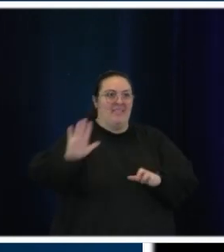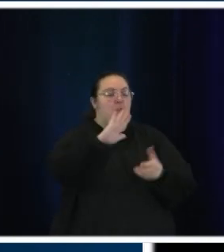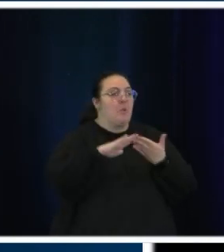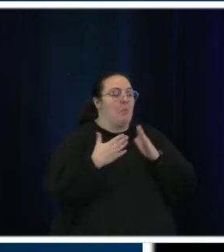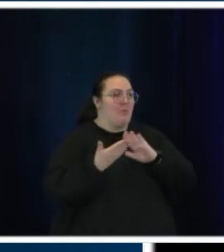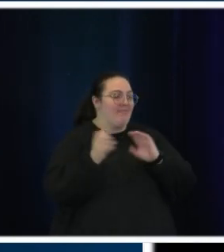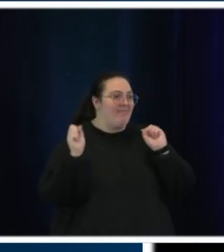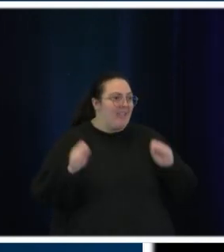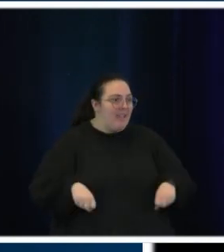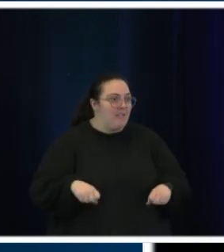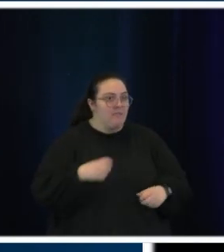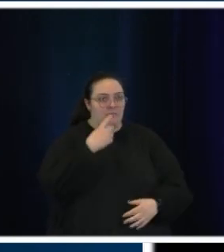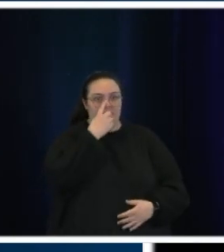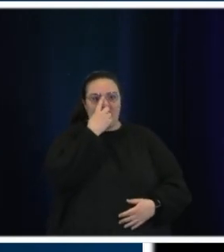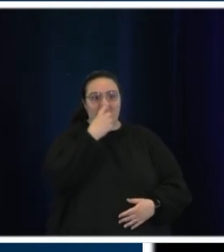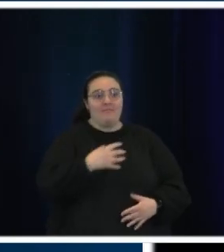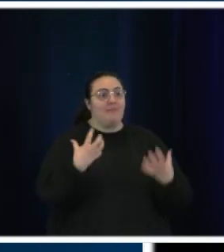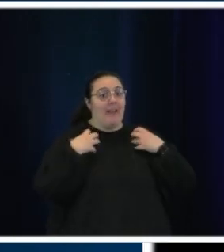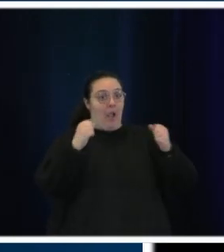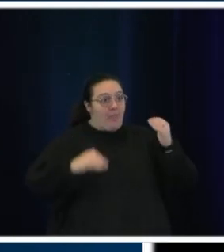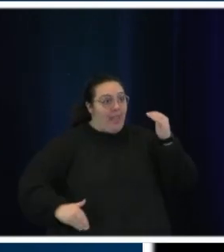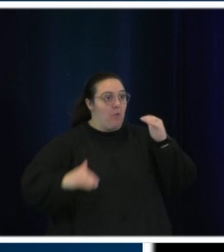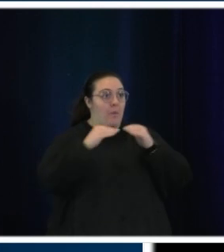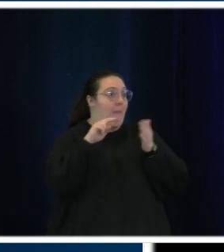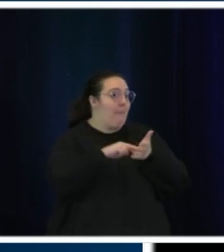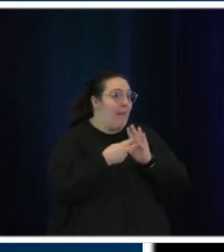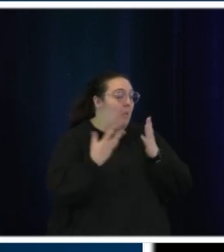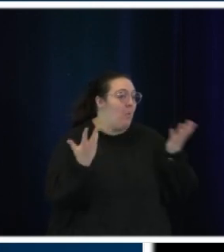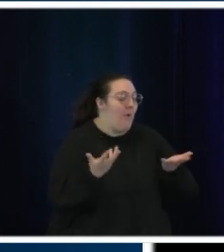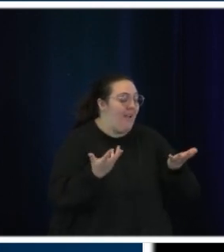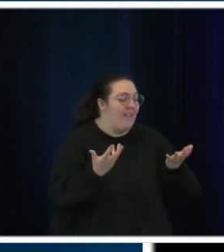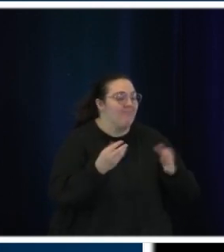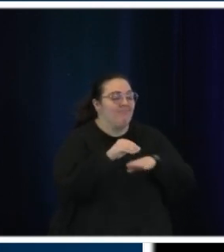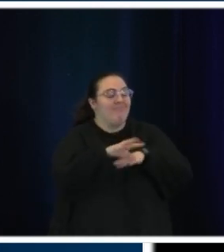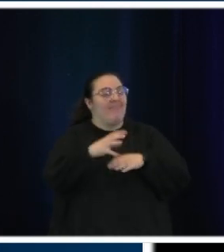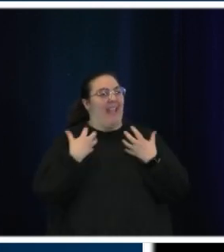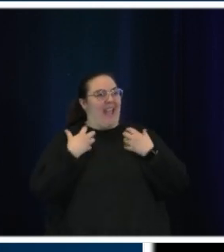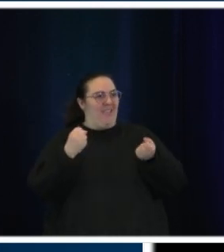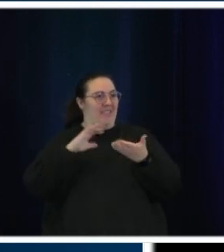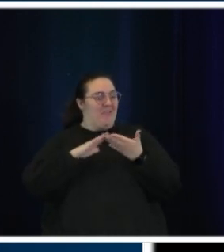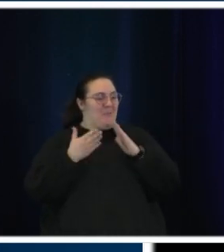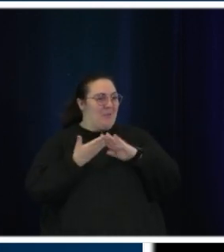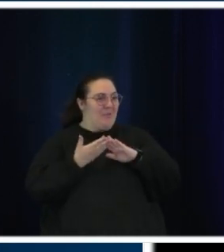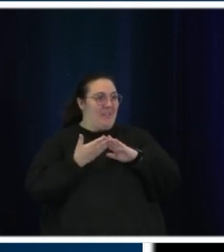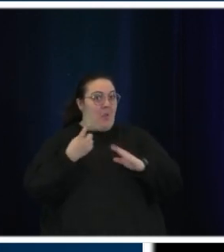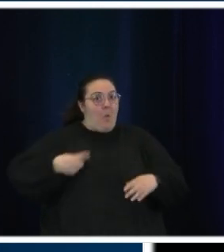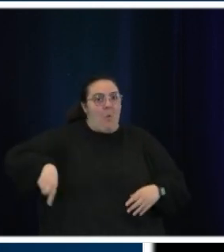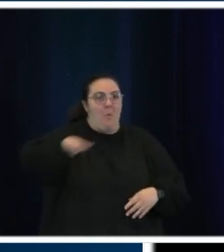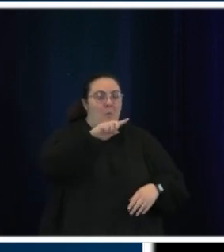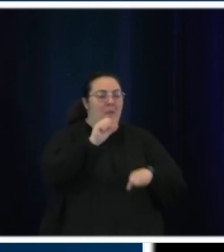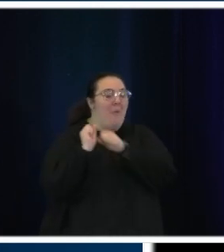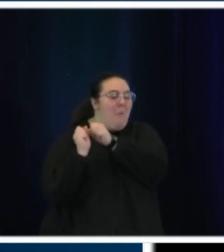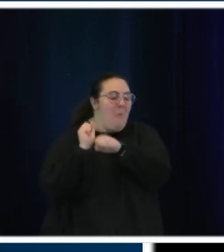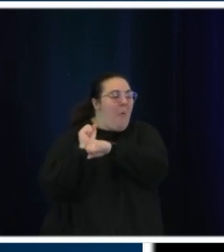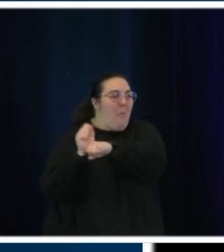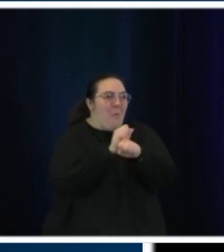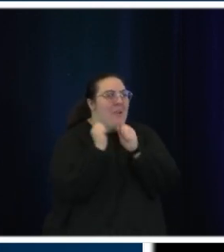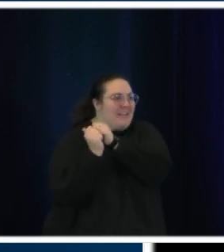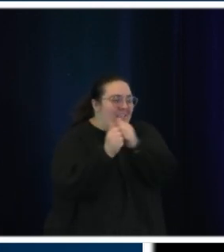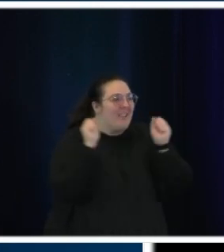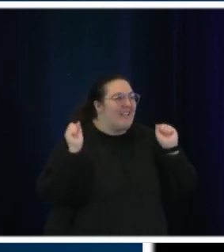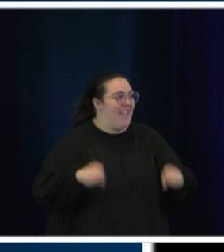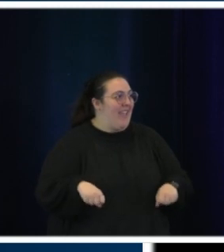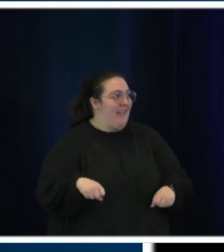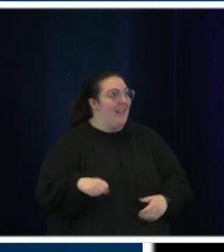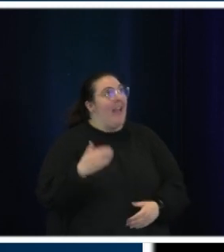us. Health equity equals a healthy community. We're all in this together. I know that sounds like something you heard when things